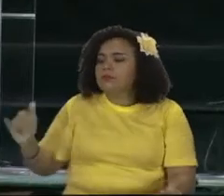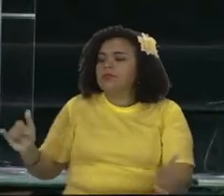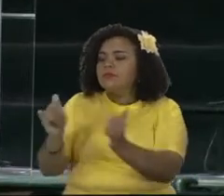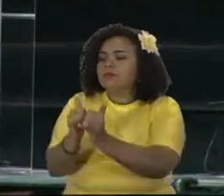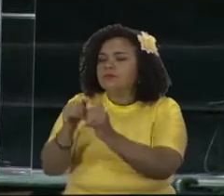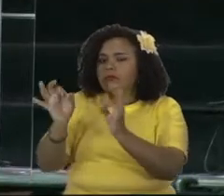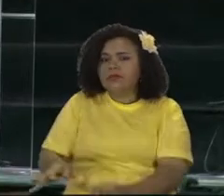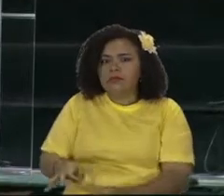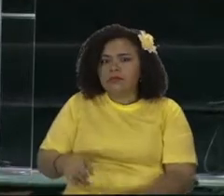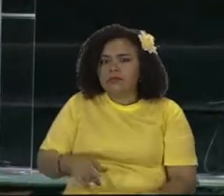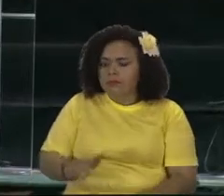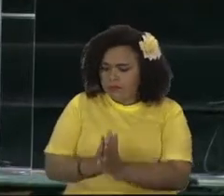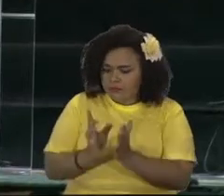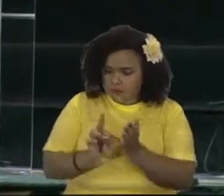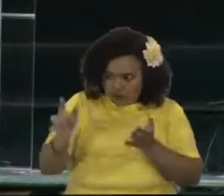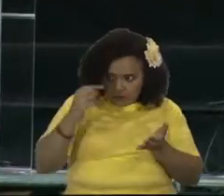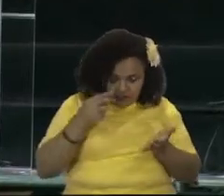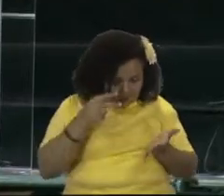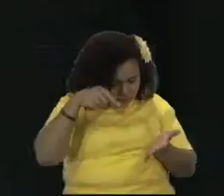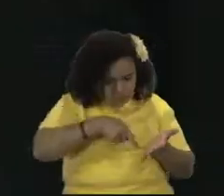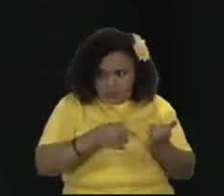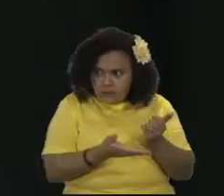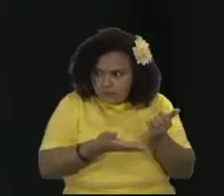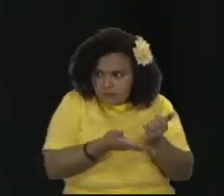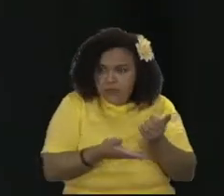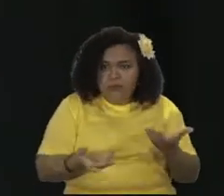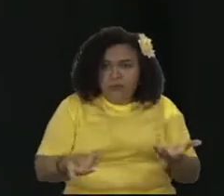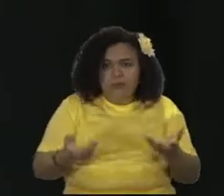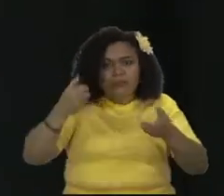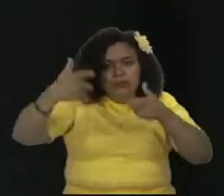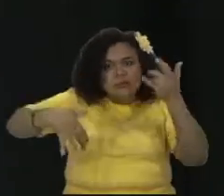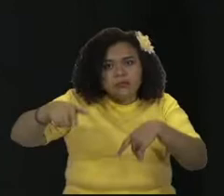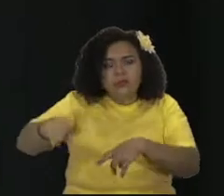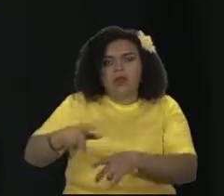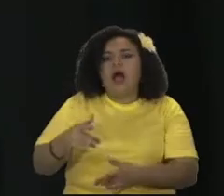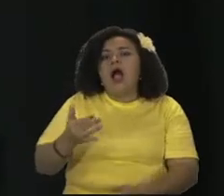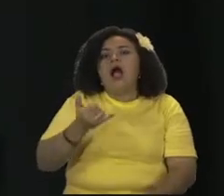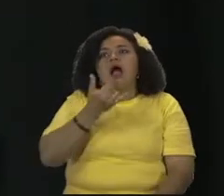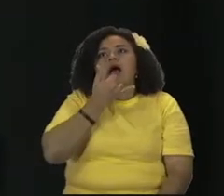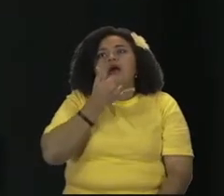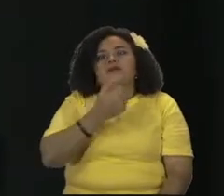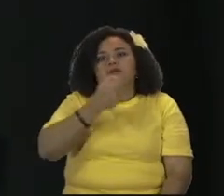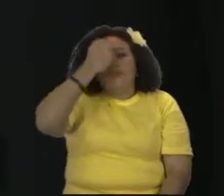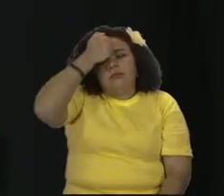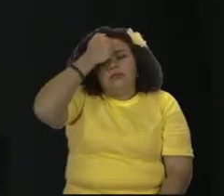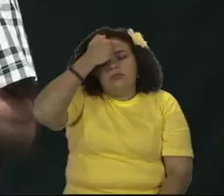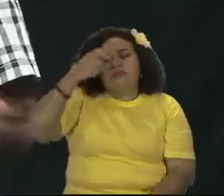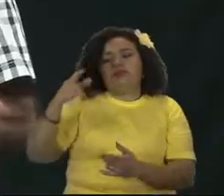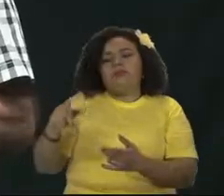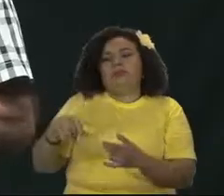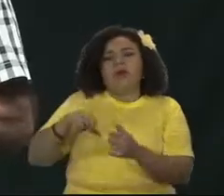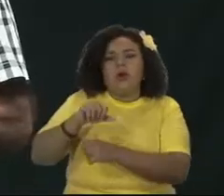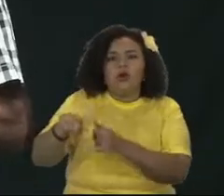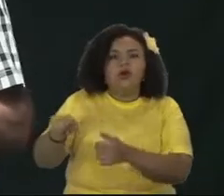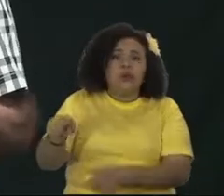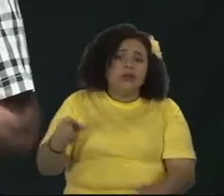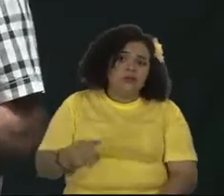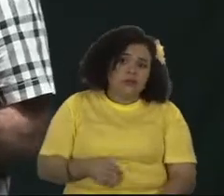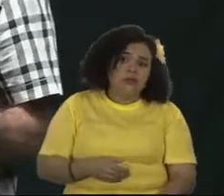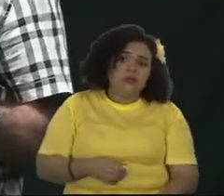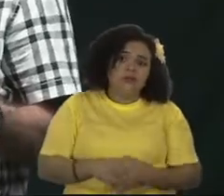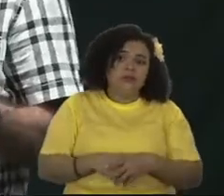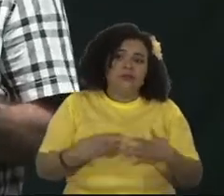fix it. The same way we have those churches who does not do it, they